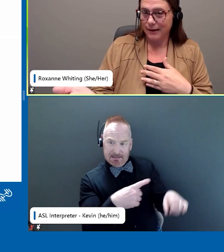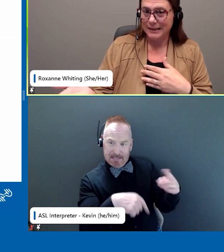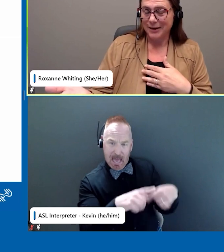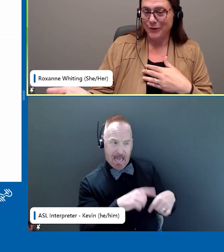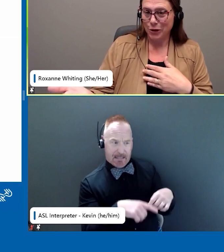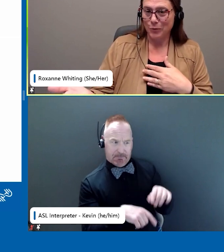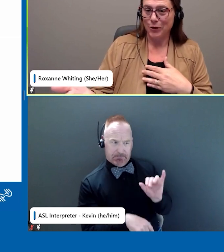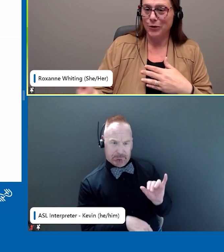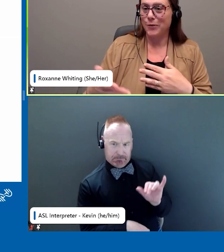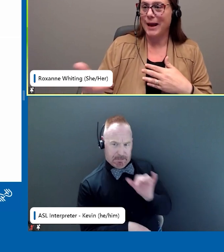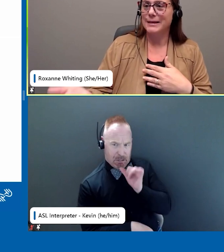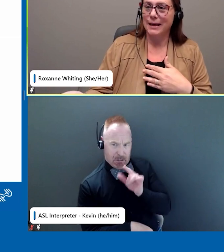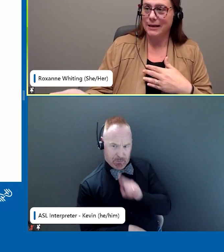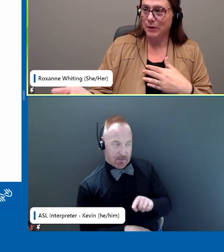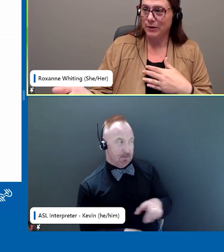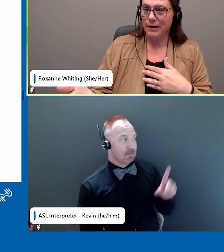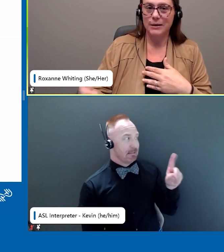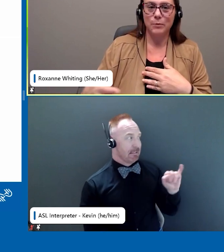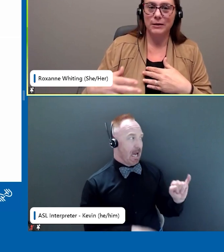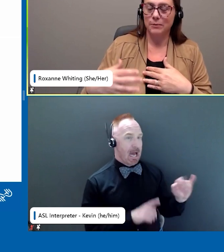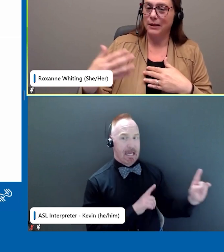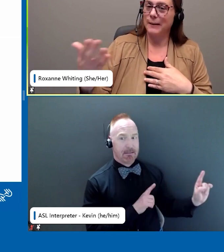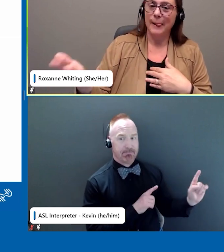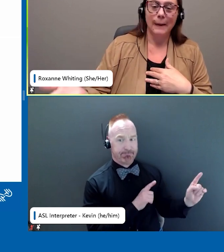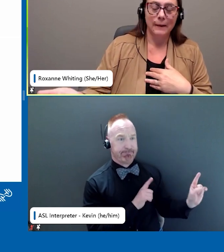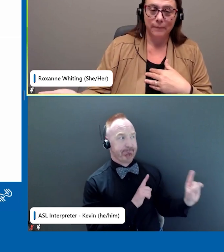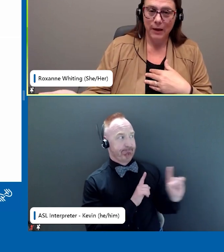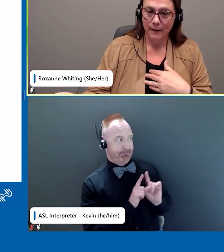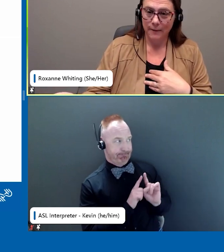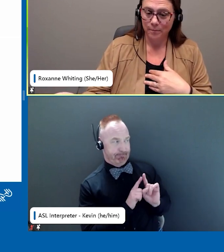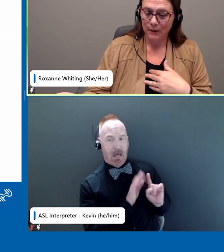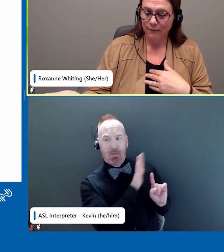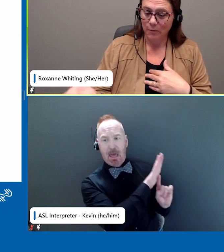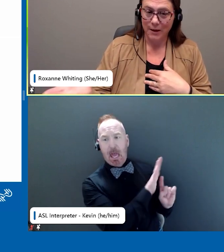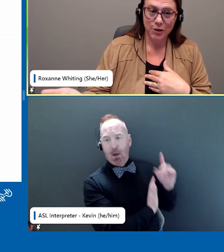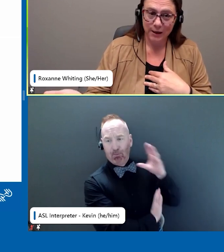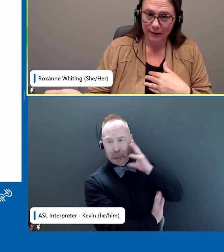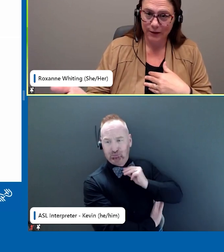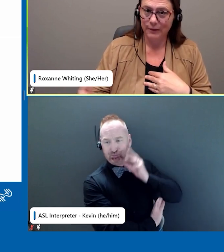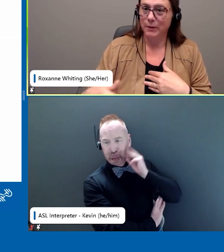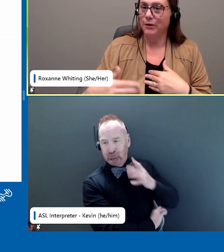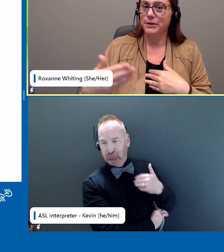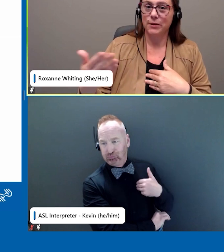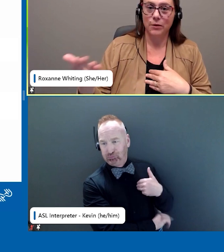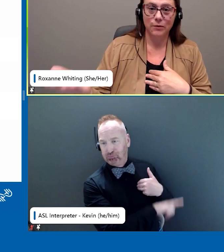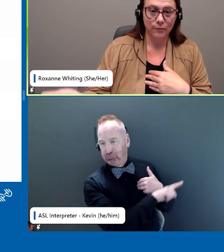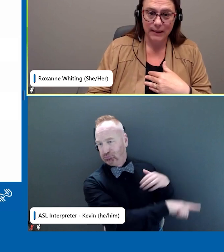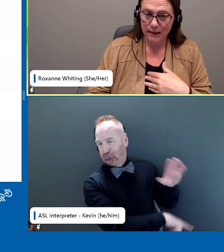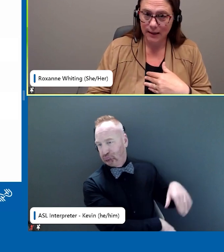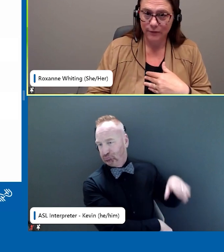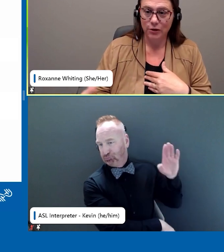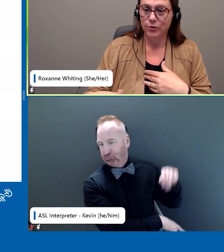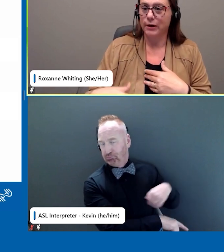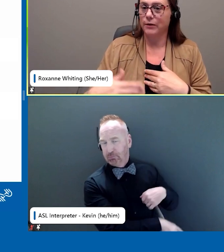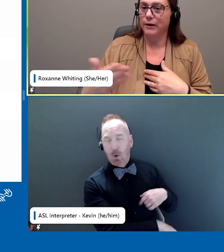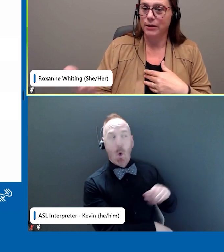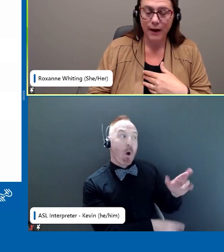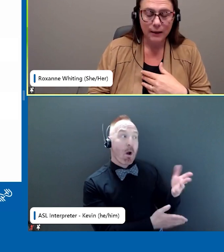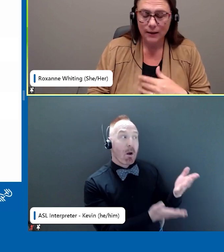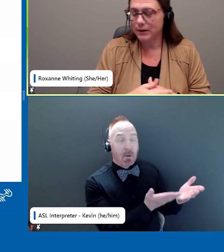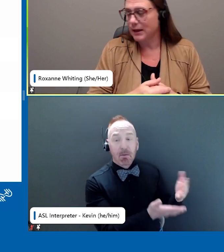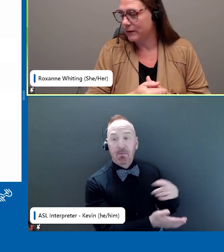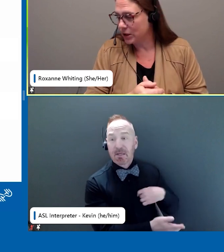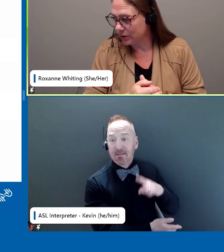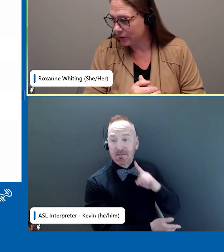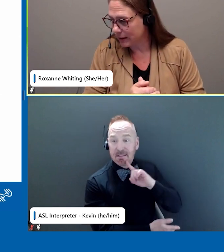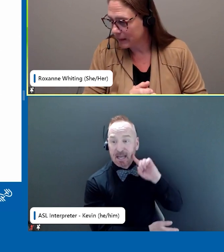a deaf interpreter who has that experience, possibly from their childhood, but also raising deaf children or